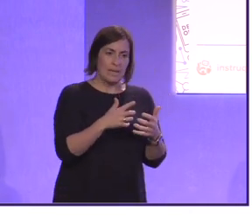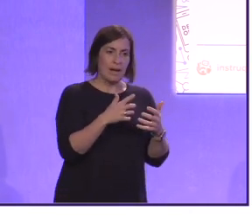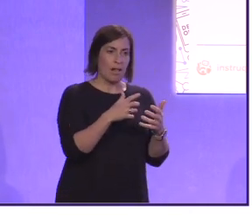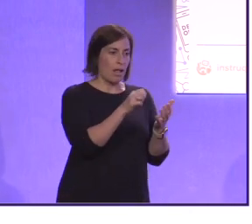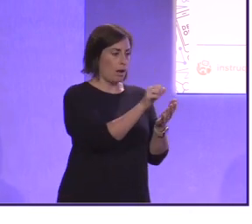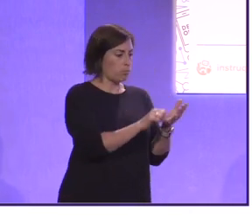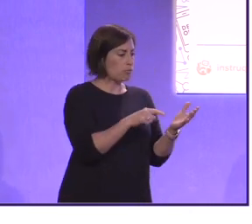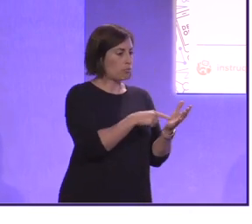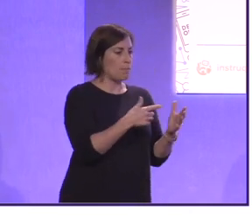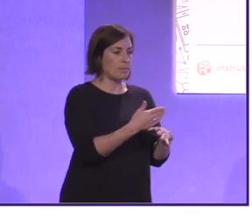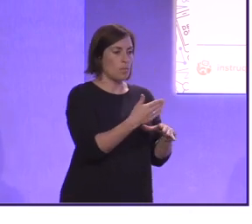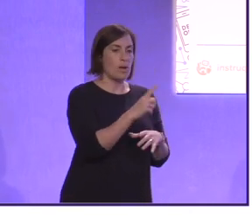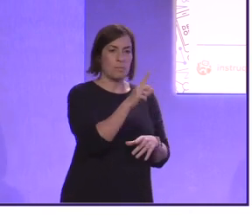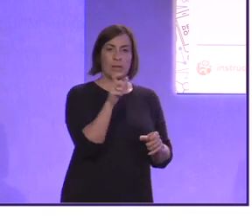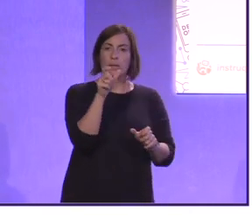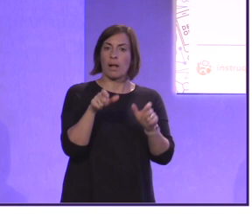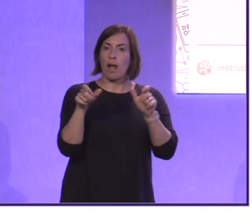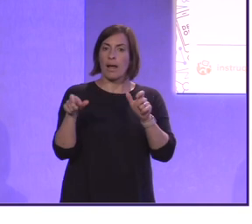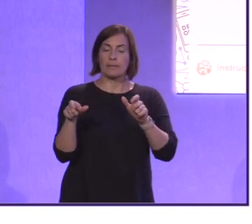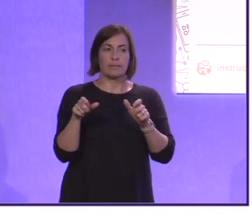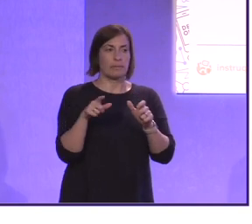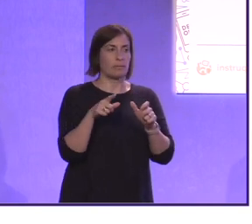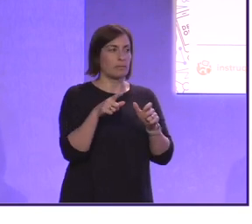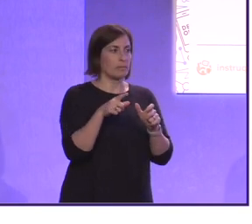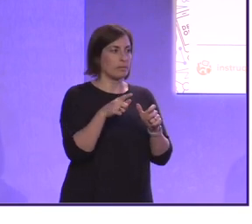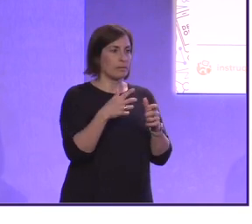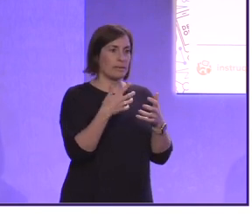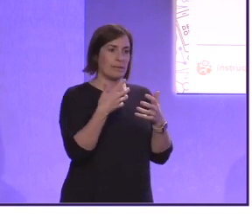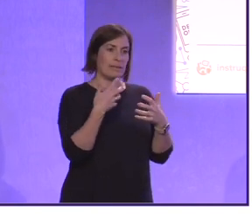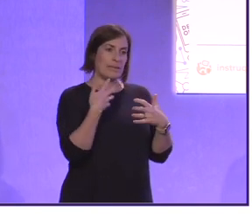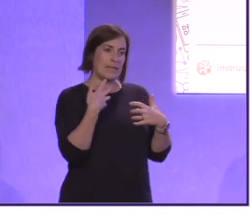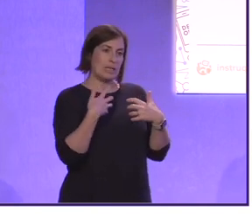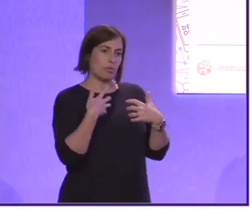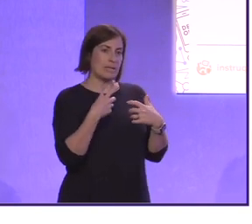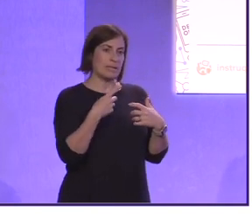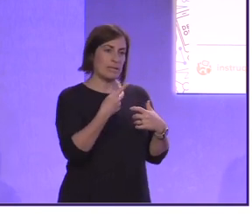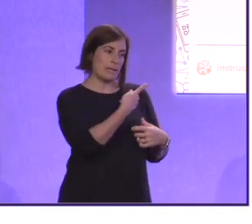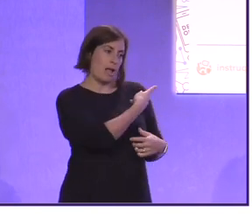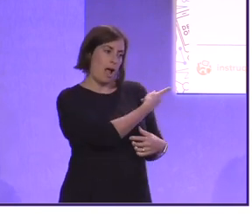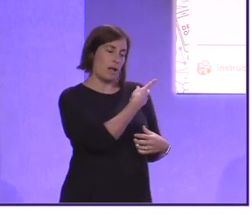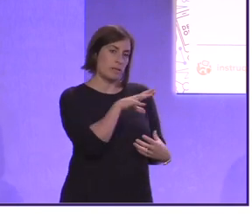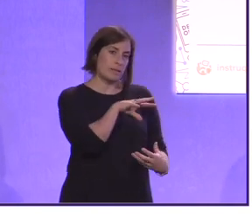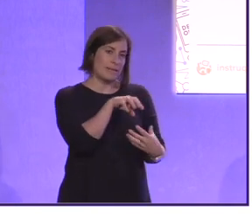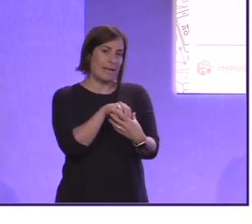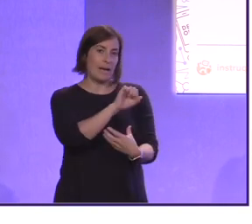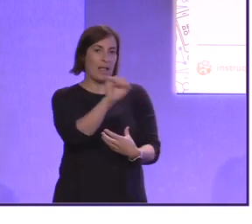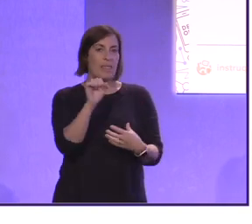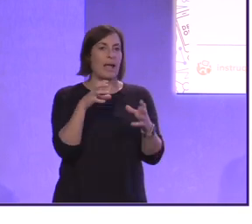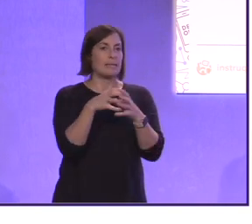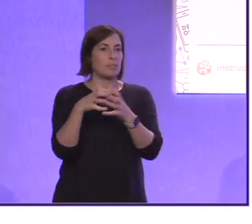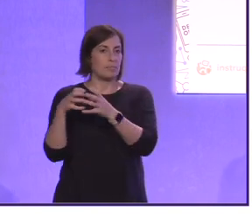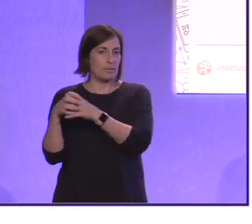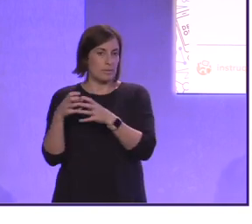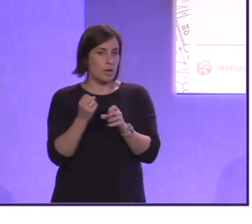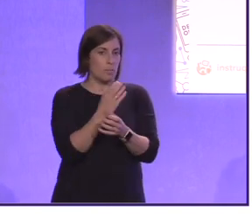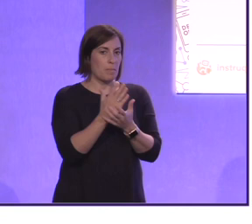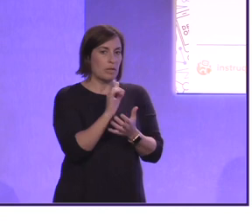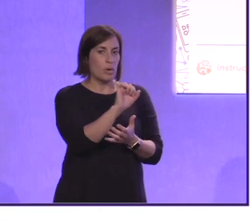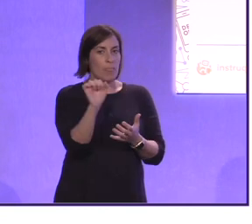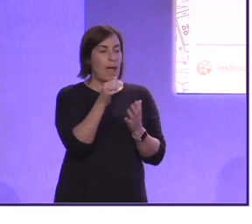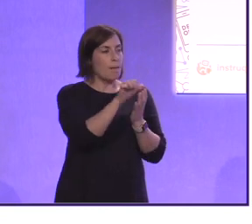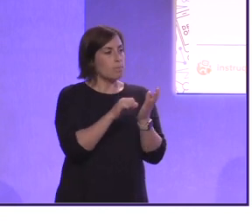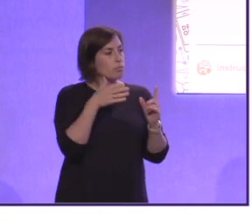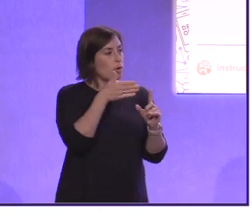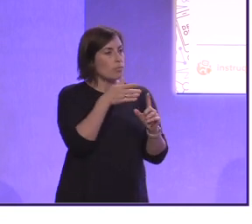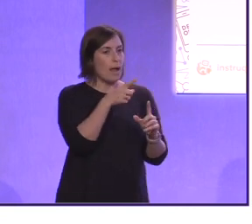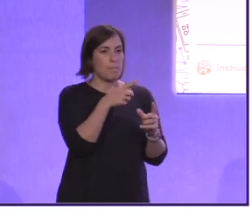clients have actually been really open to the idea of having product managers like us integrally kind of involved in the teams, sort of shaping the focus of the program and